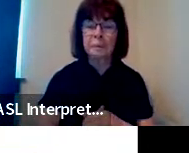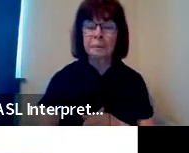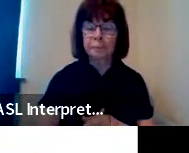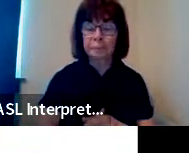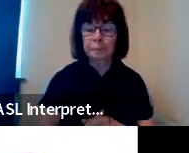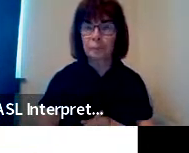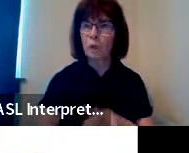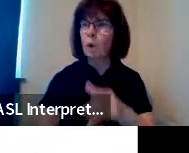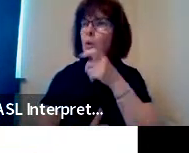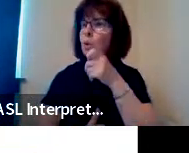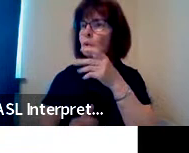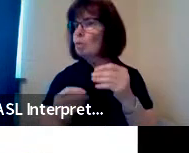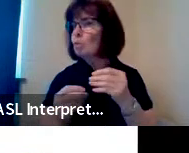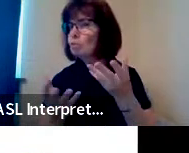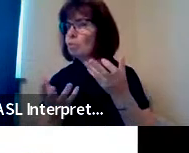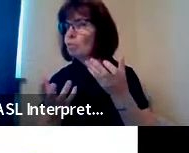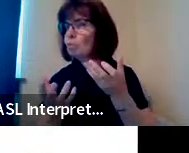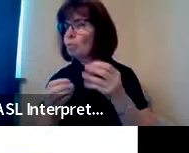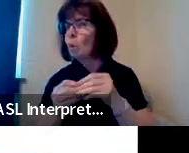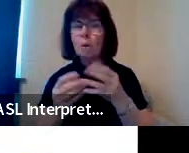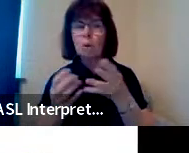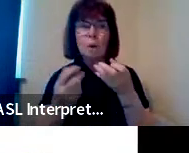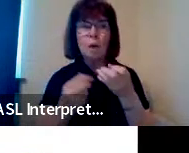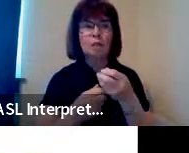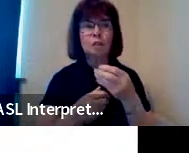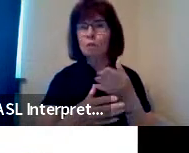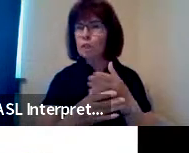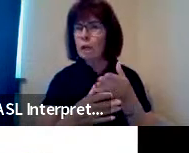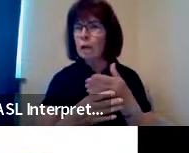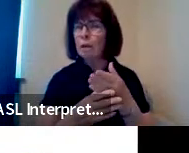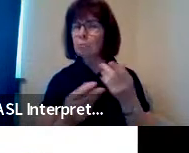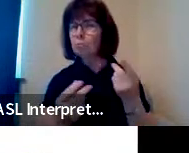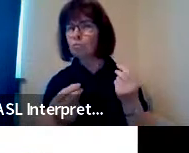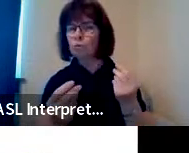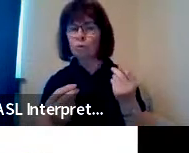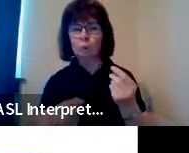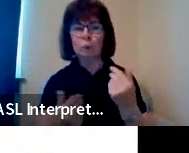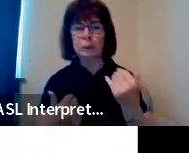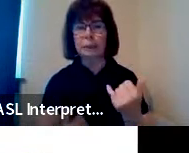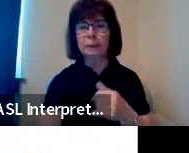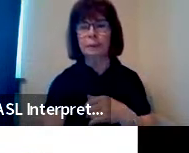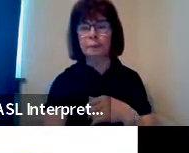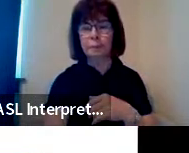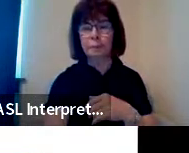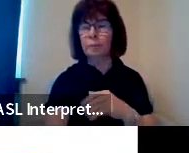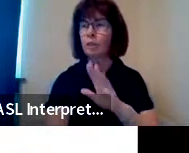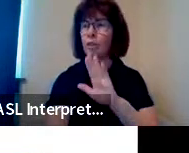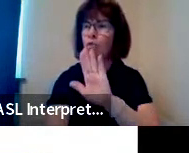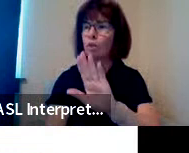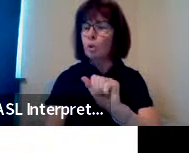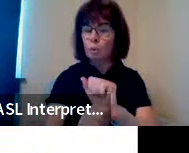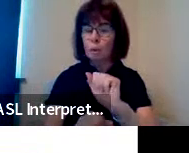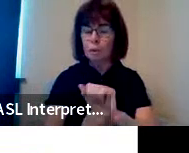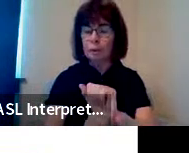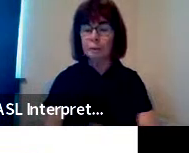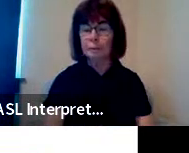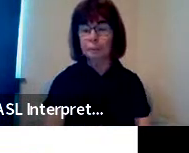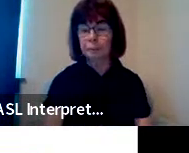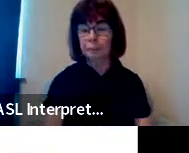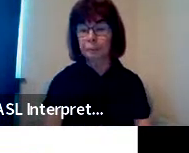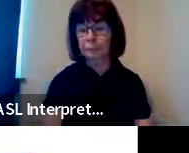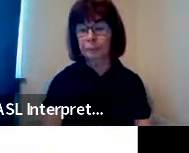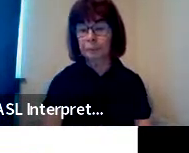Who else would like to share a bit about what you're doing in your work, in your